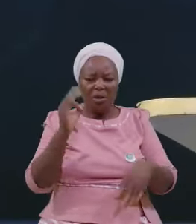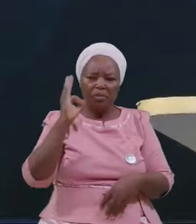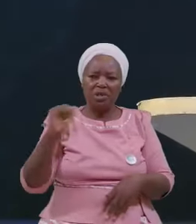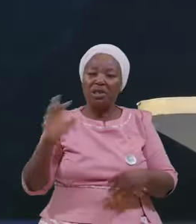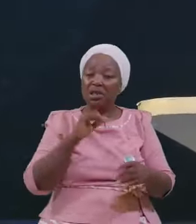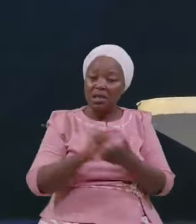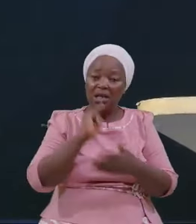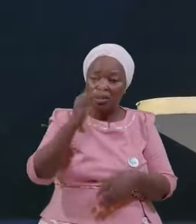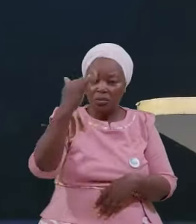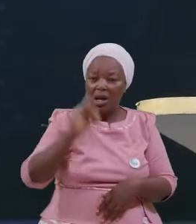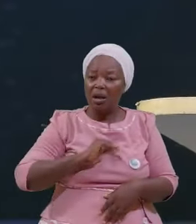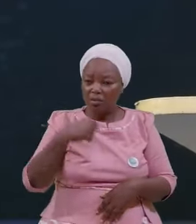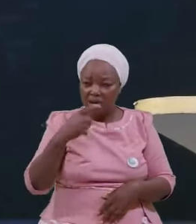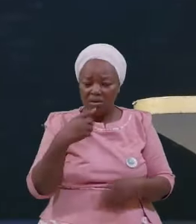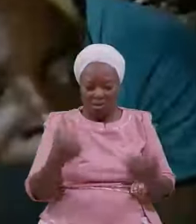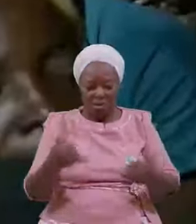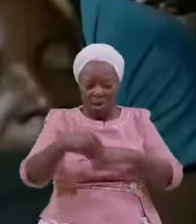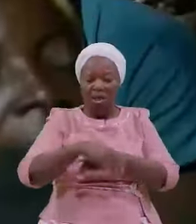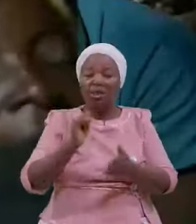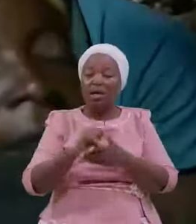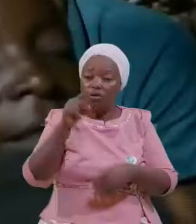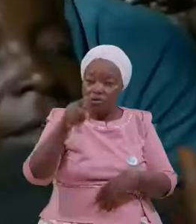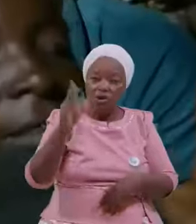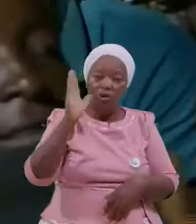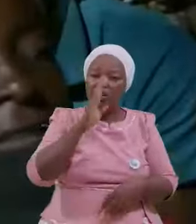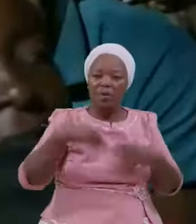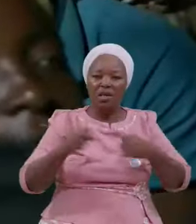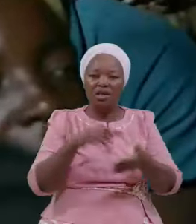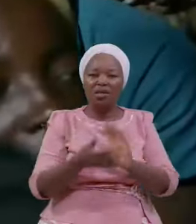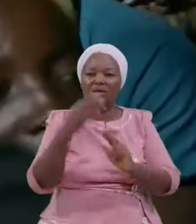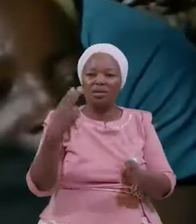tonight you're going to be healed. Because he